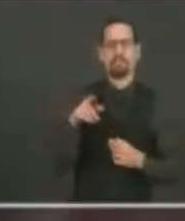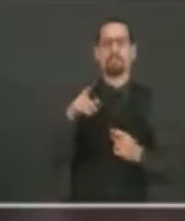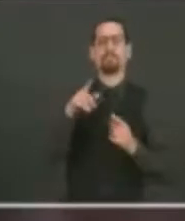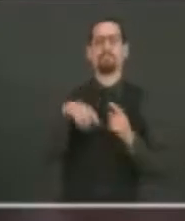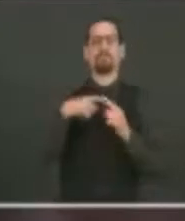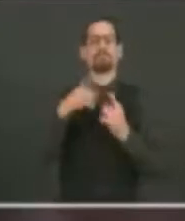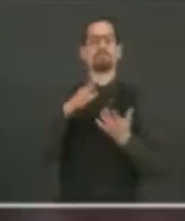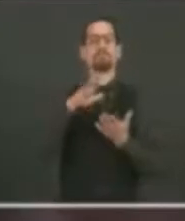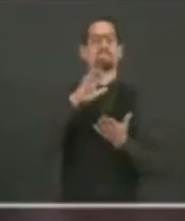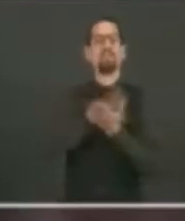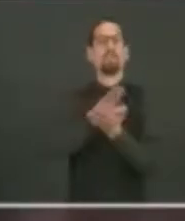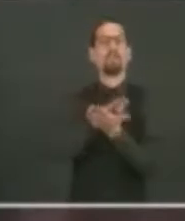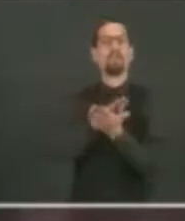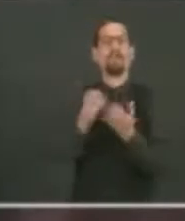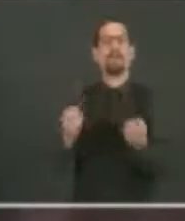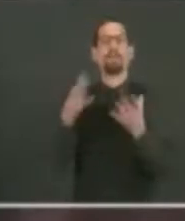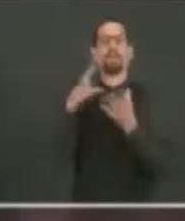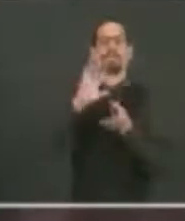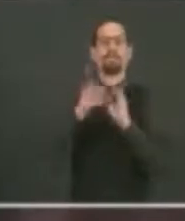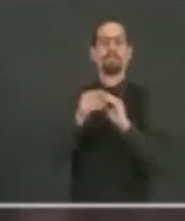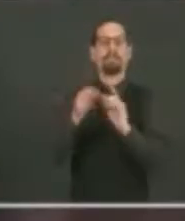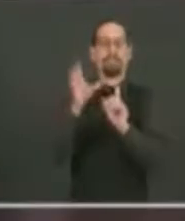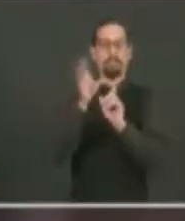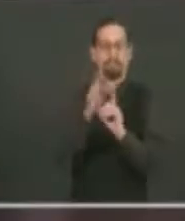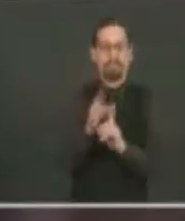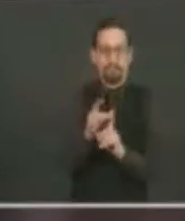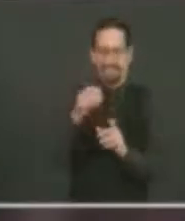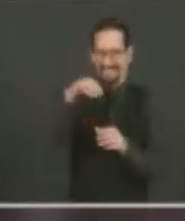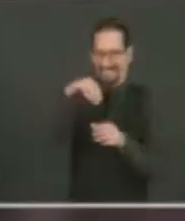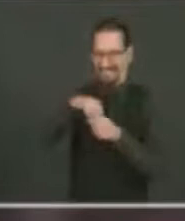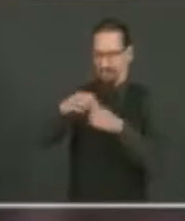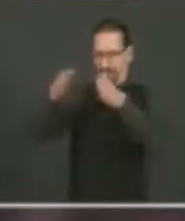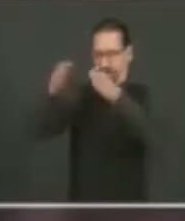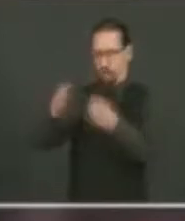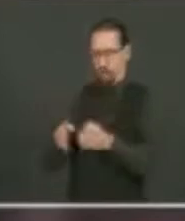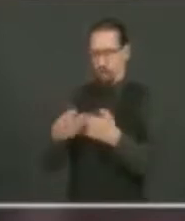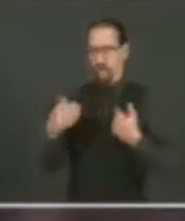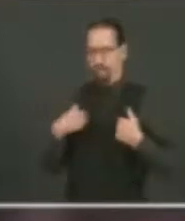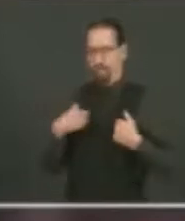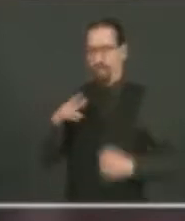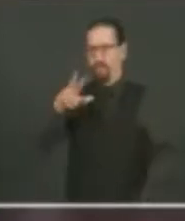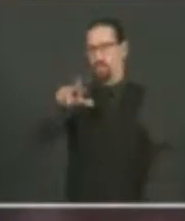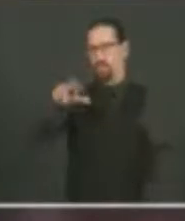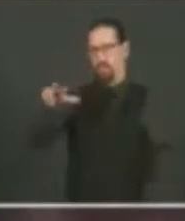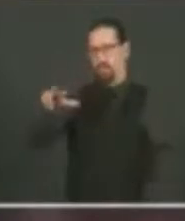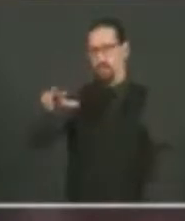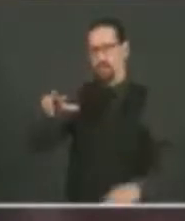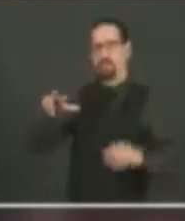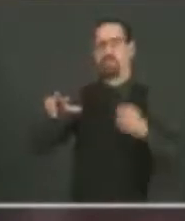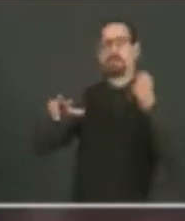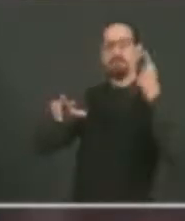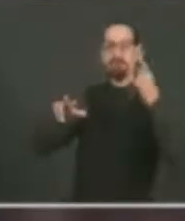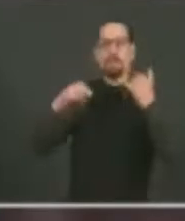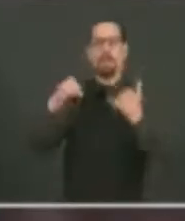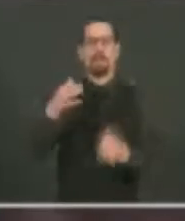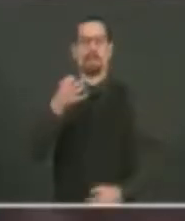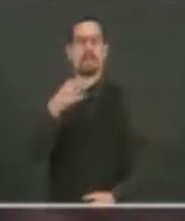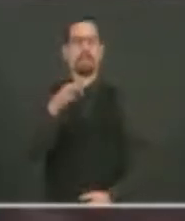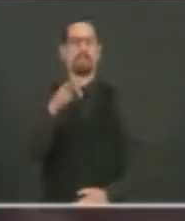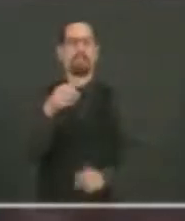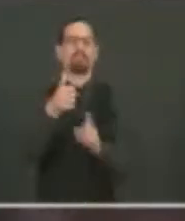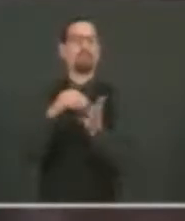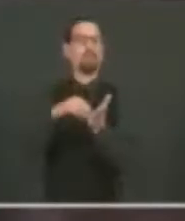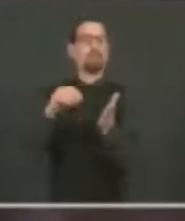seen in the in-person learning community, 19 of them have been students,